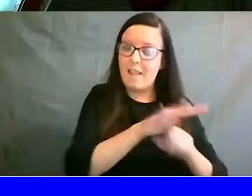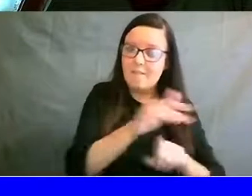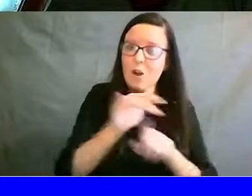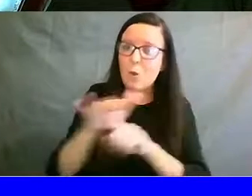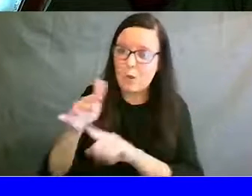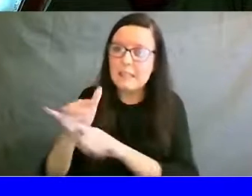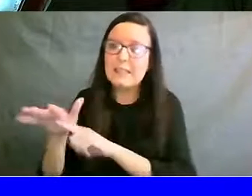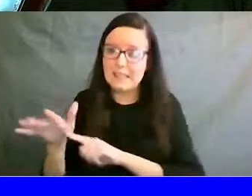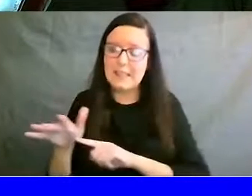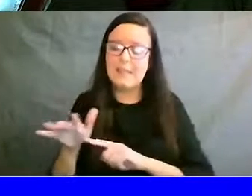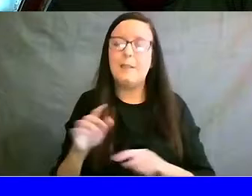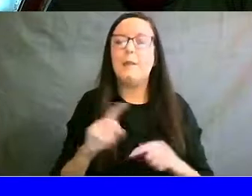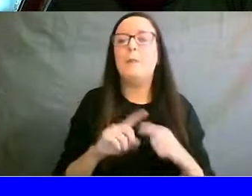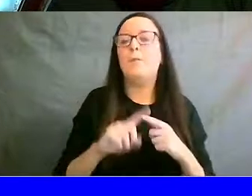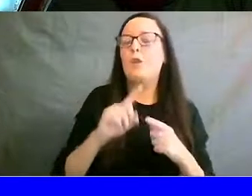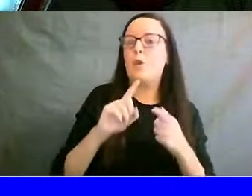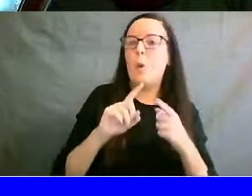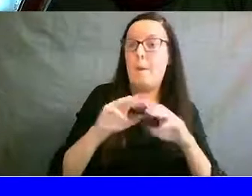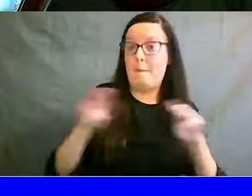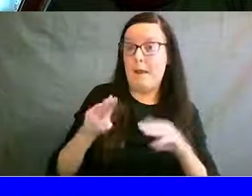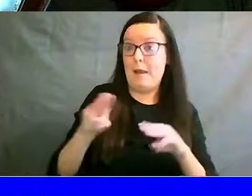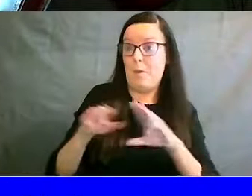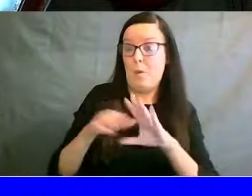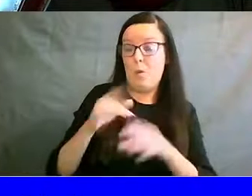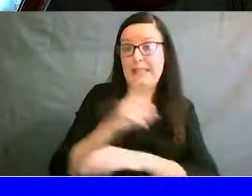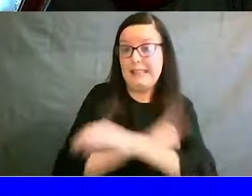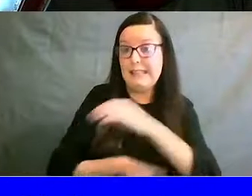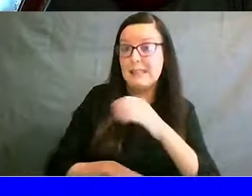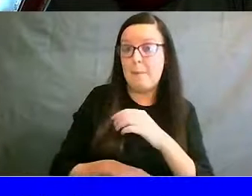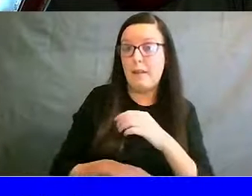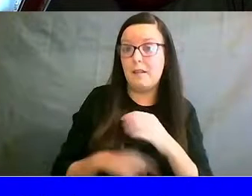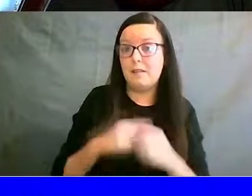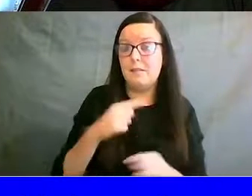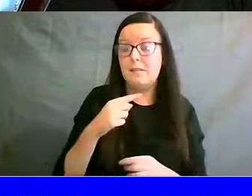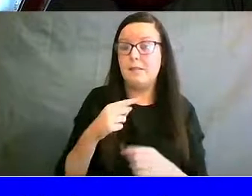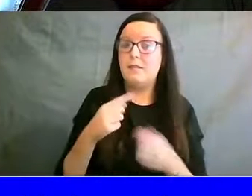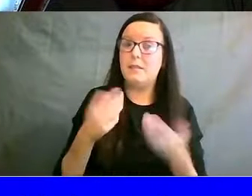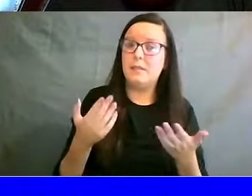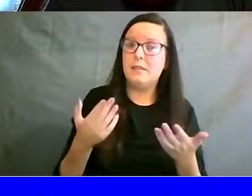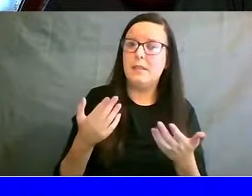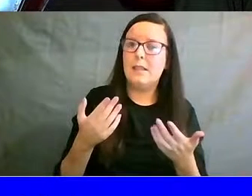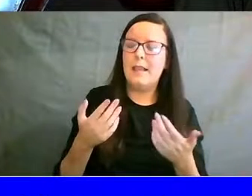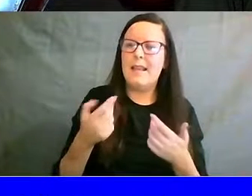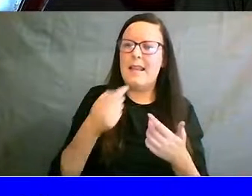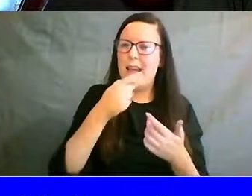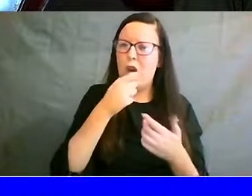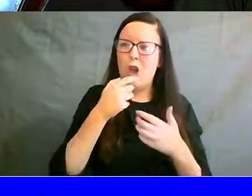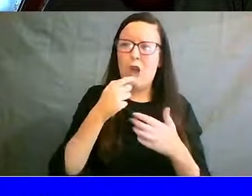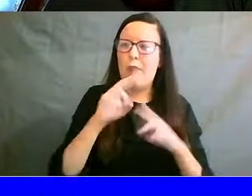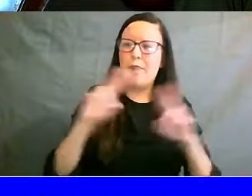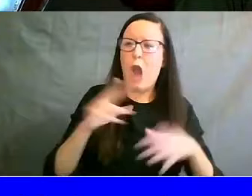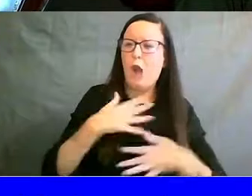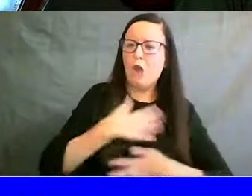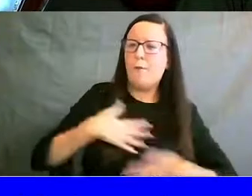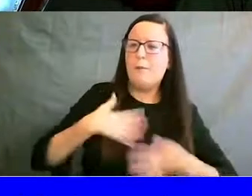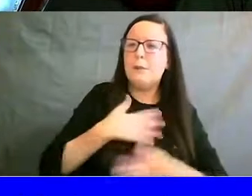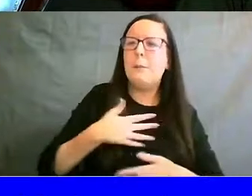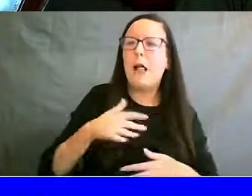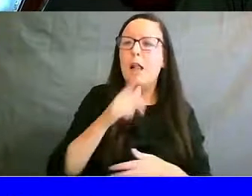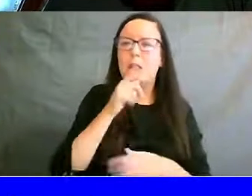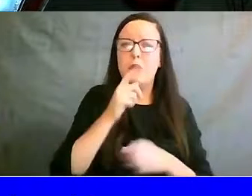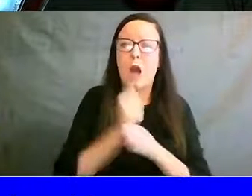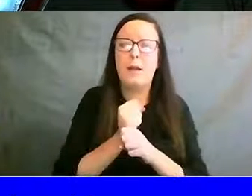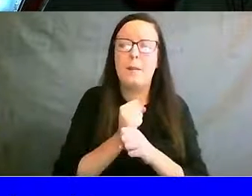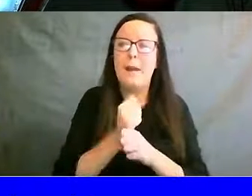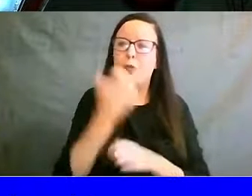people, or people with disabilities, I should say, were uncomfortable talking about the criminal justice system. They much